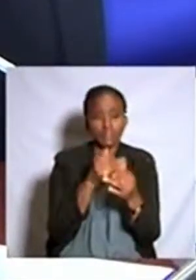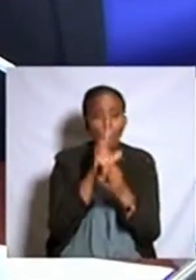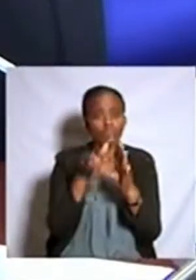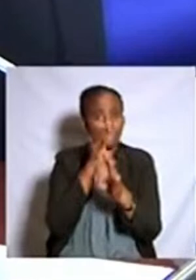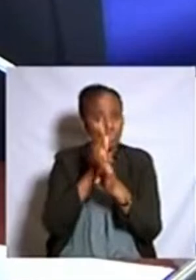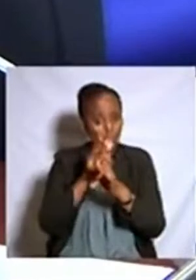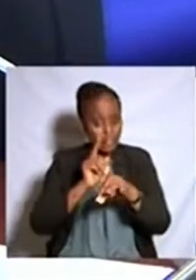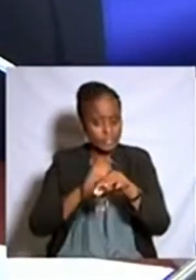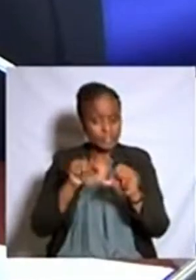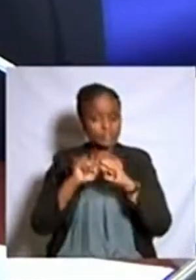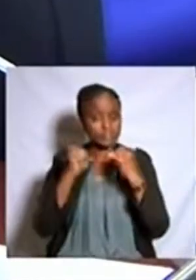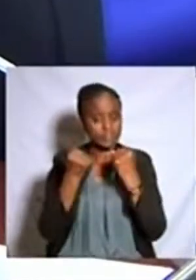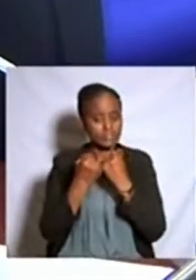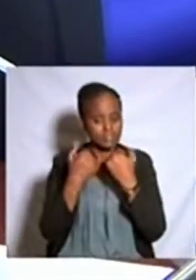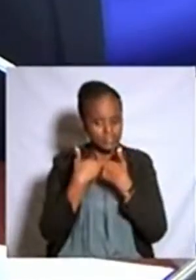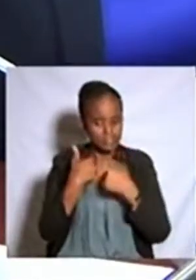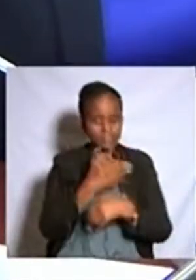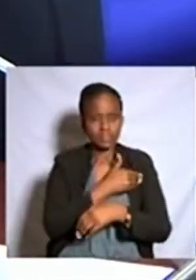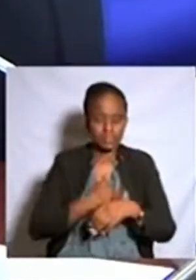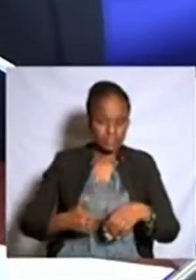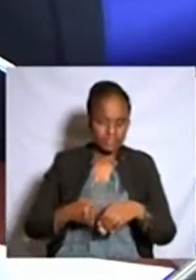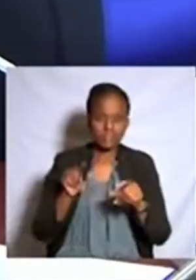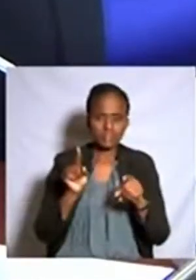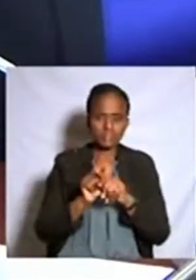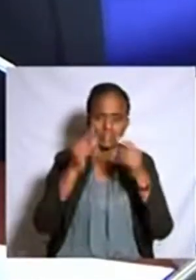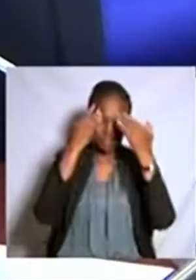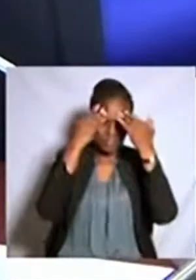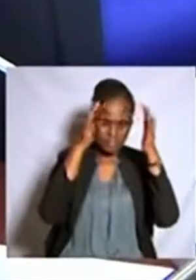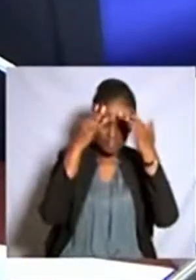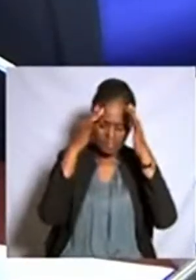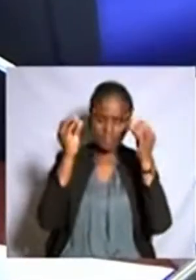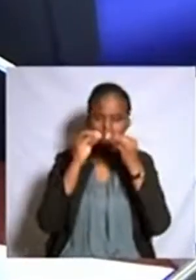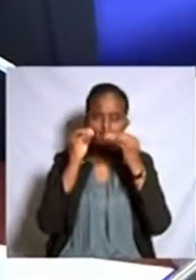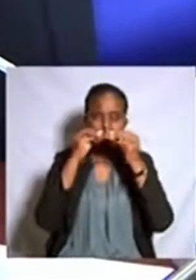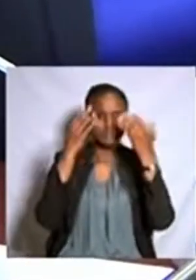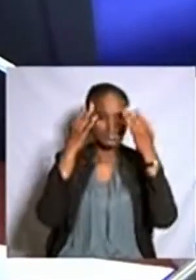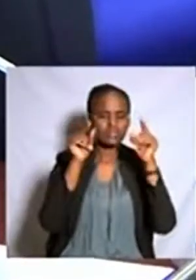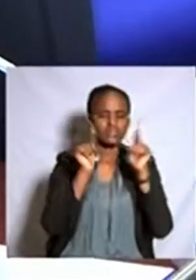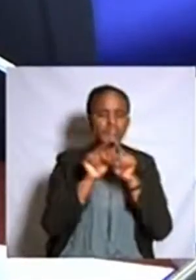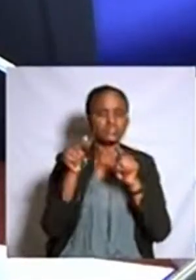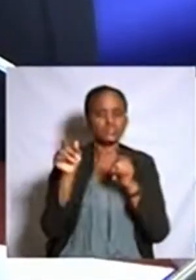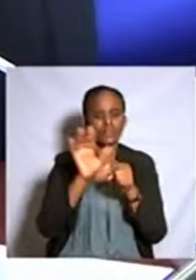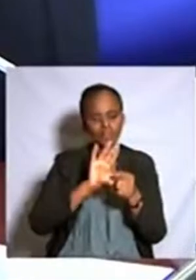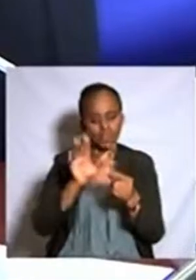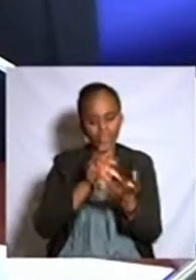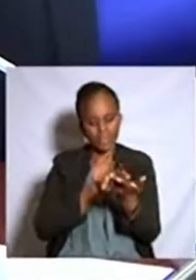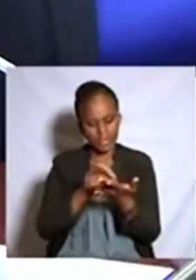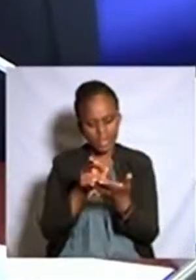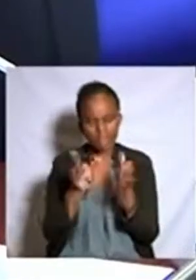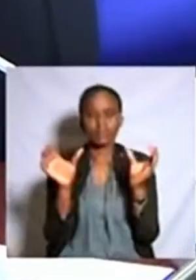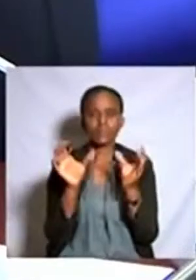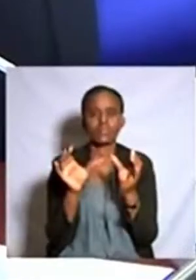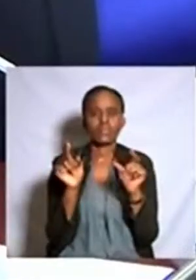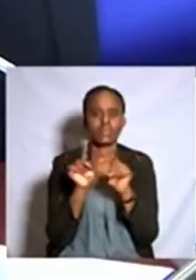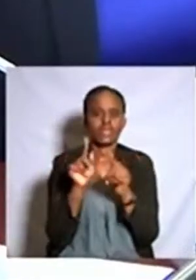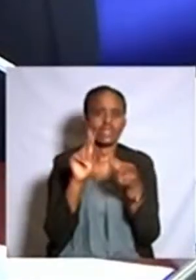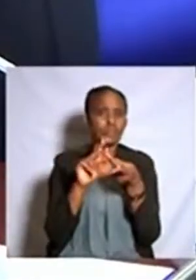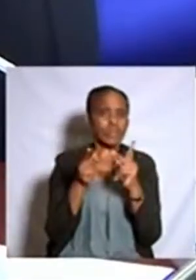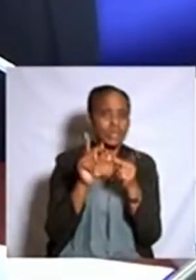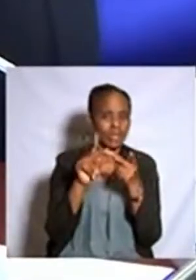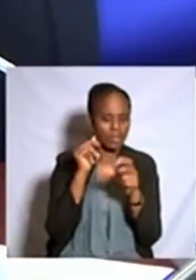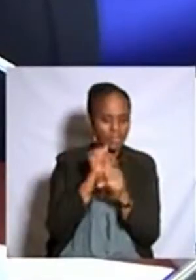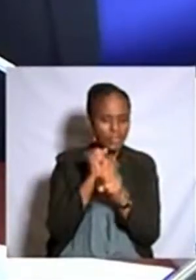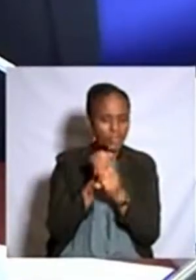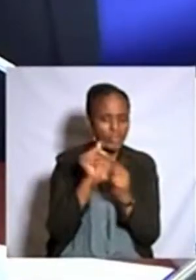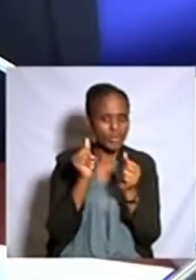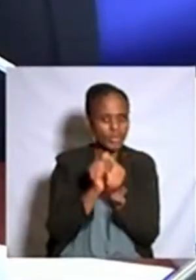fraud, the society has instituted a fraud awareness campaign through its integrity committee and partnered with institutions such